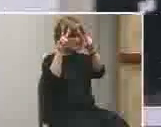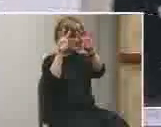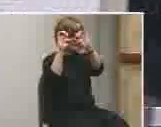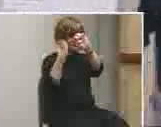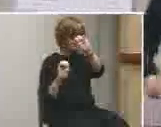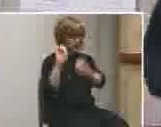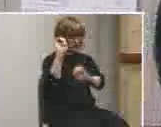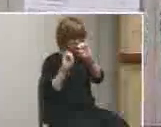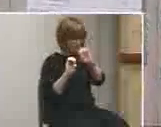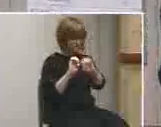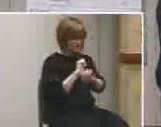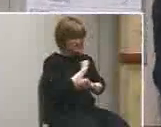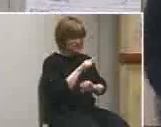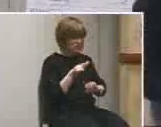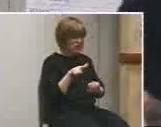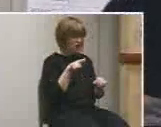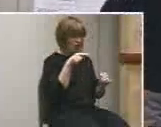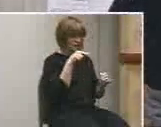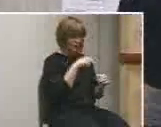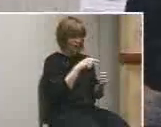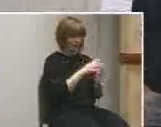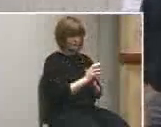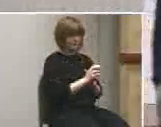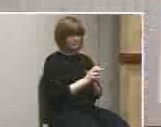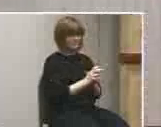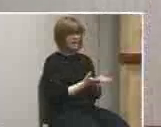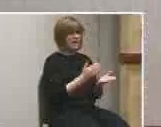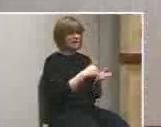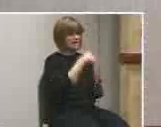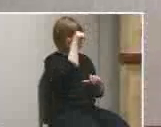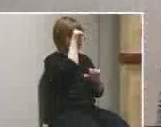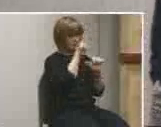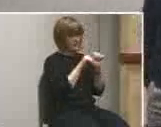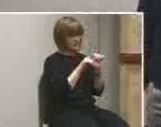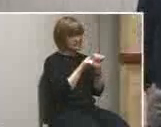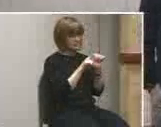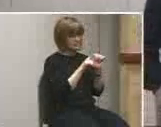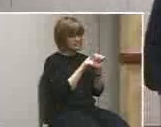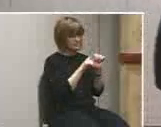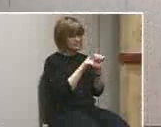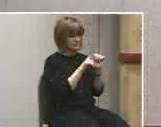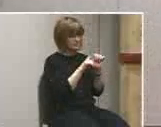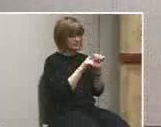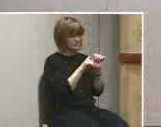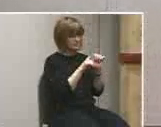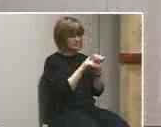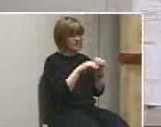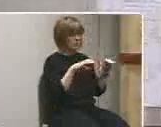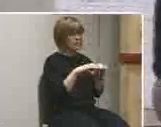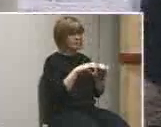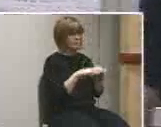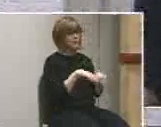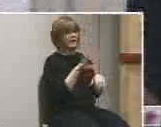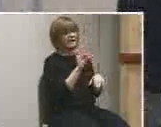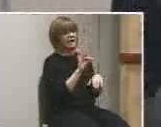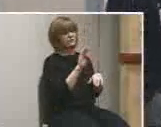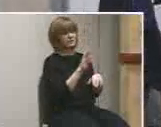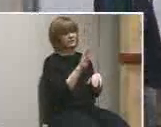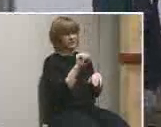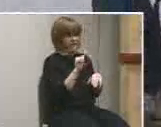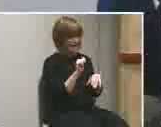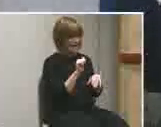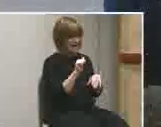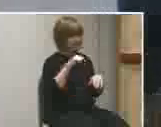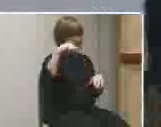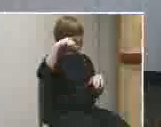there? Now, again, remember that when we're doing FBA, we're all the